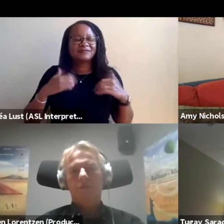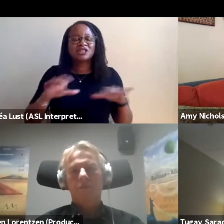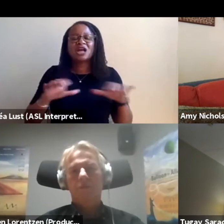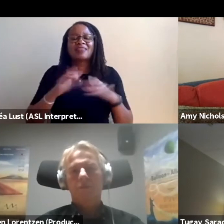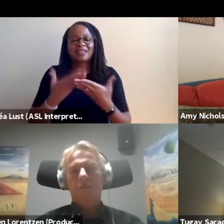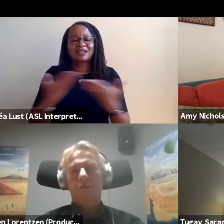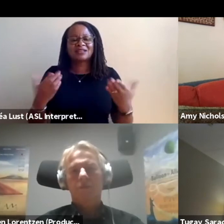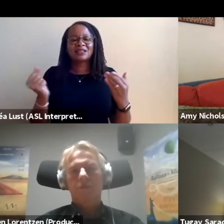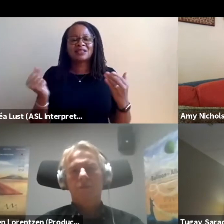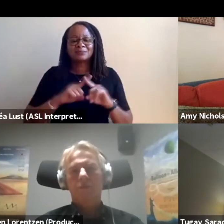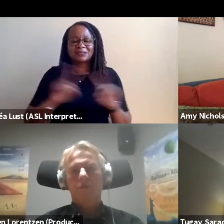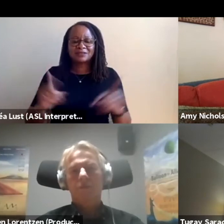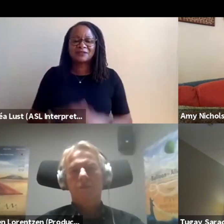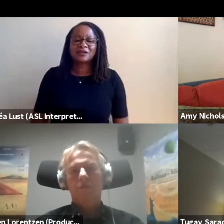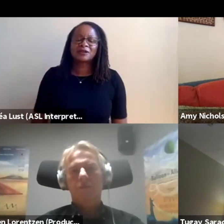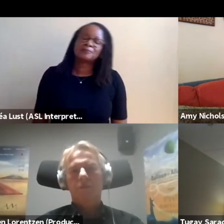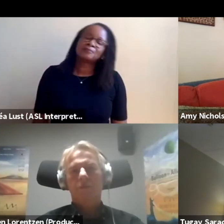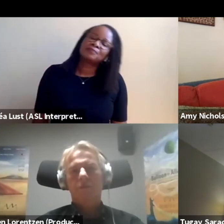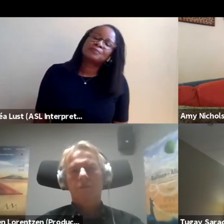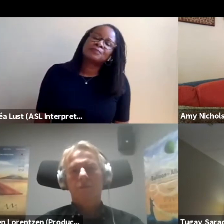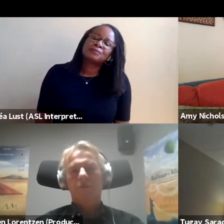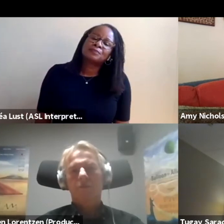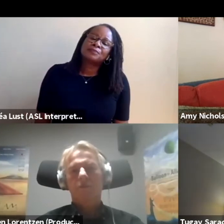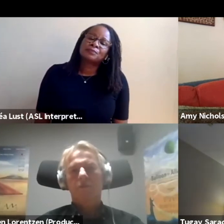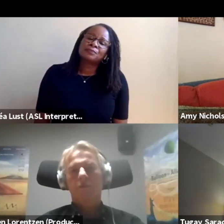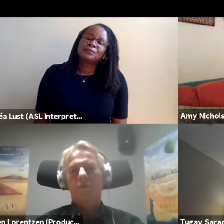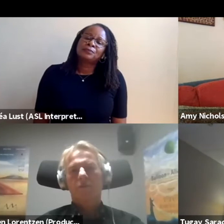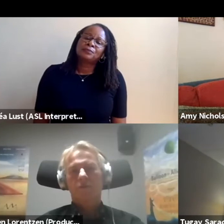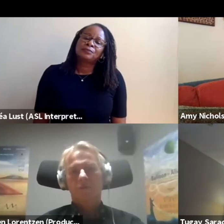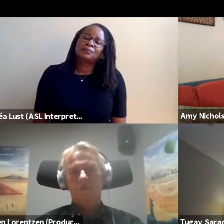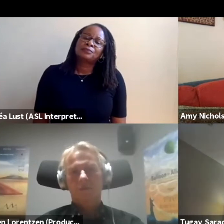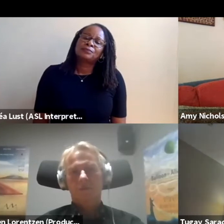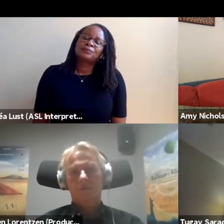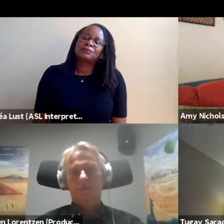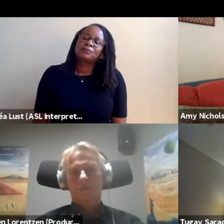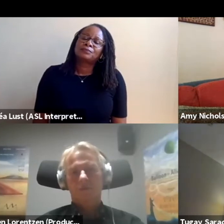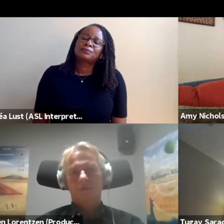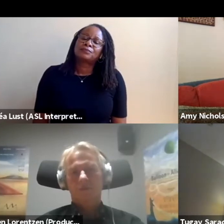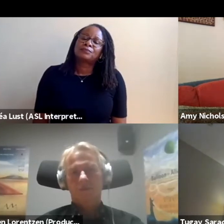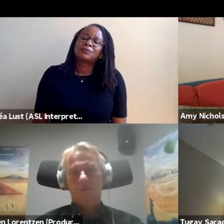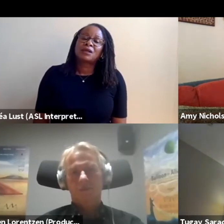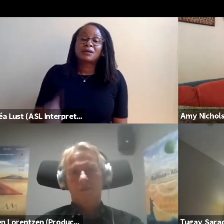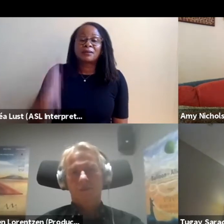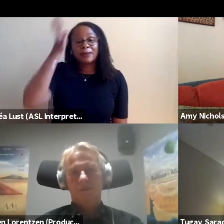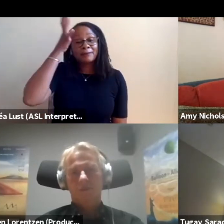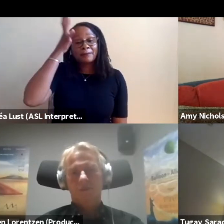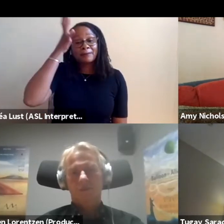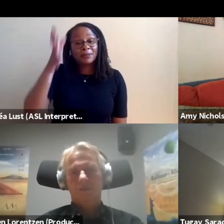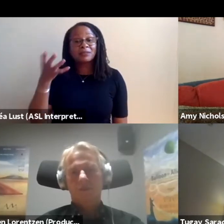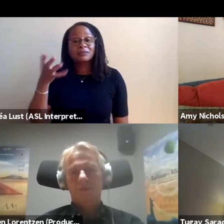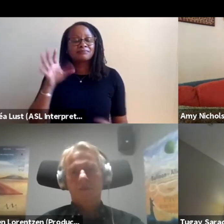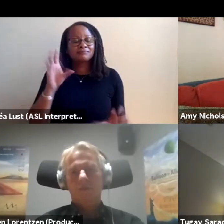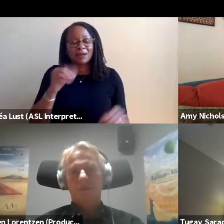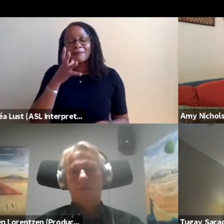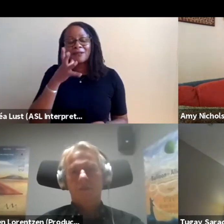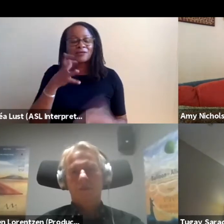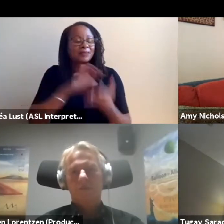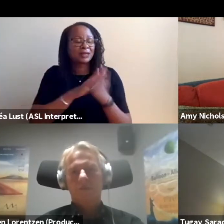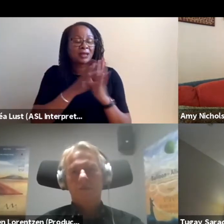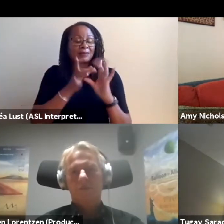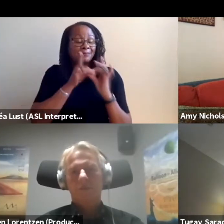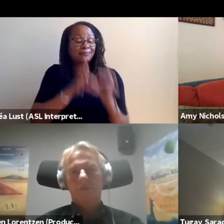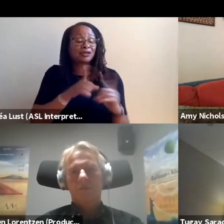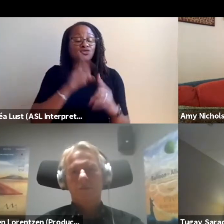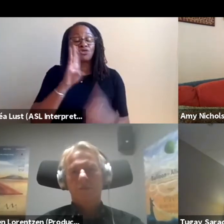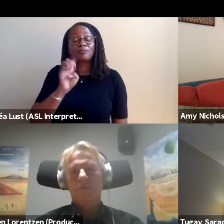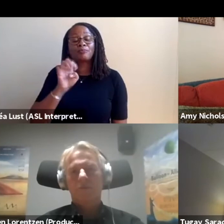changing between Istanbul and Berlin, so she's always going and coming, and she used to say, you know what, the